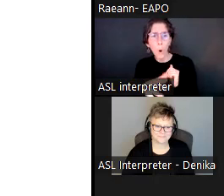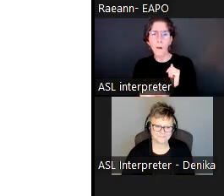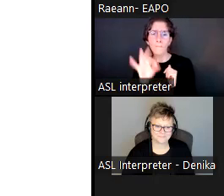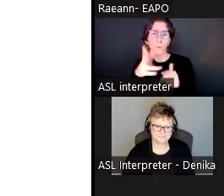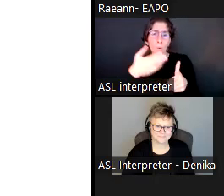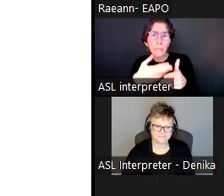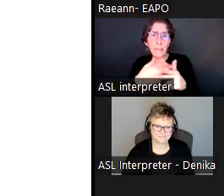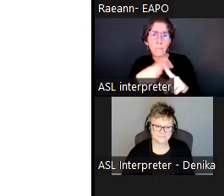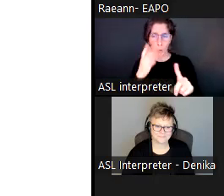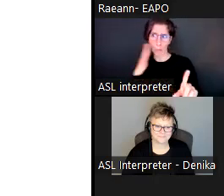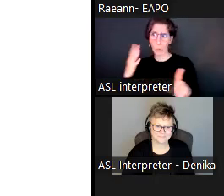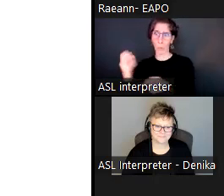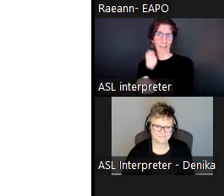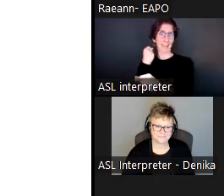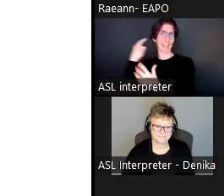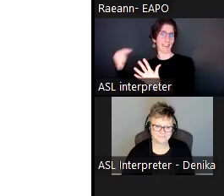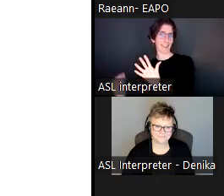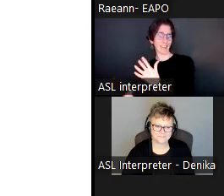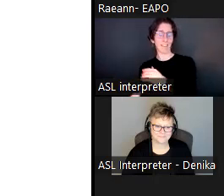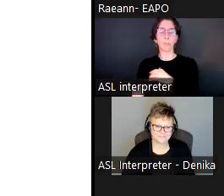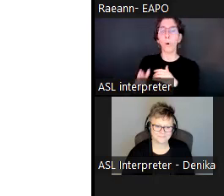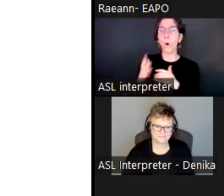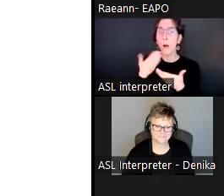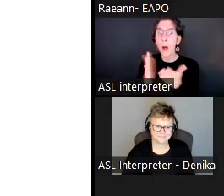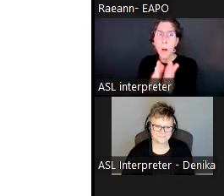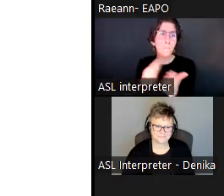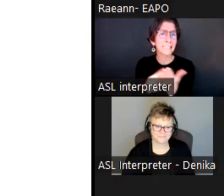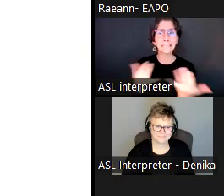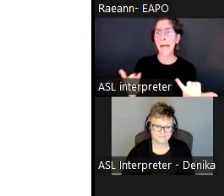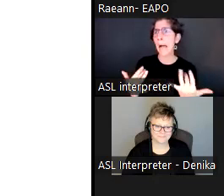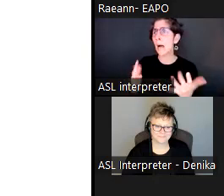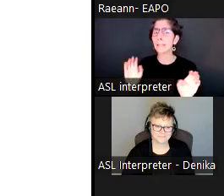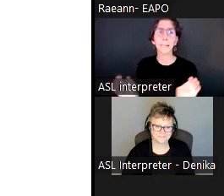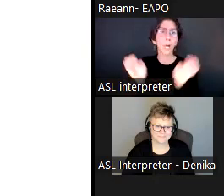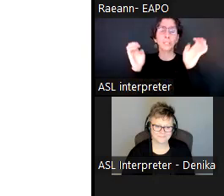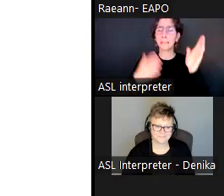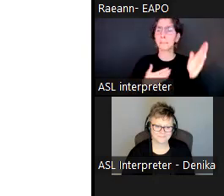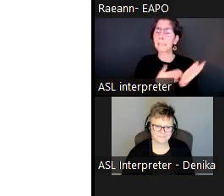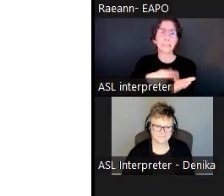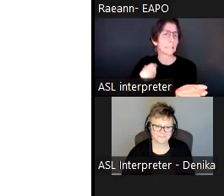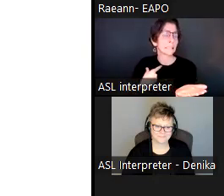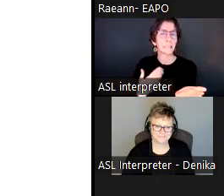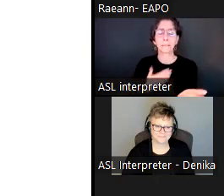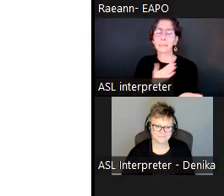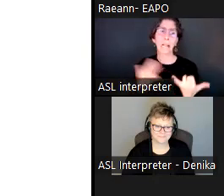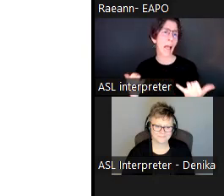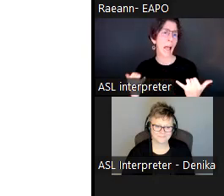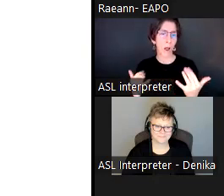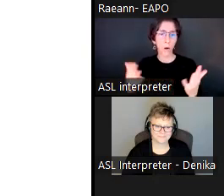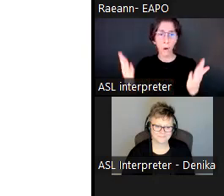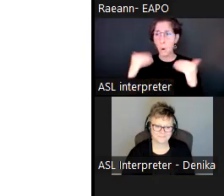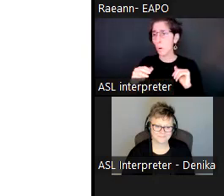for a prize, or they can ask for money urgently due to an emergency. They can say